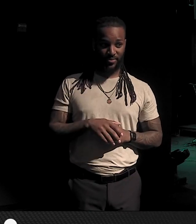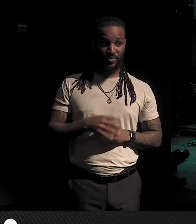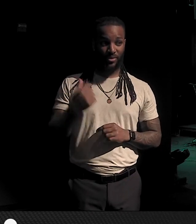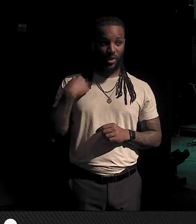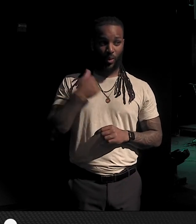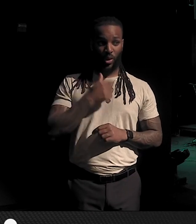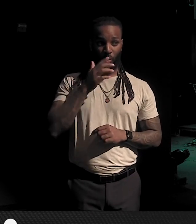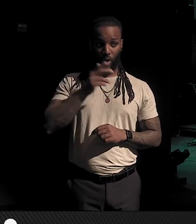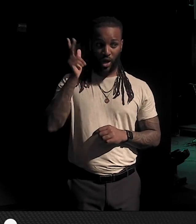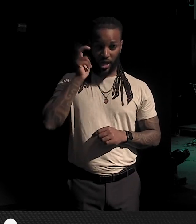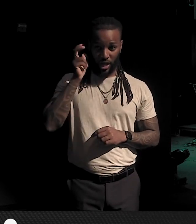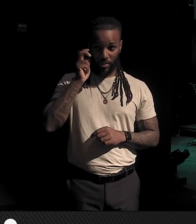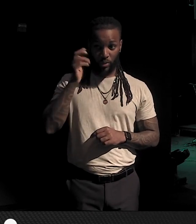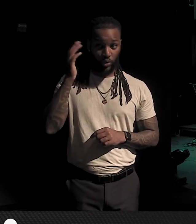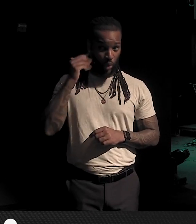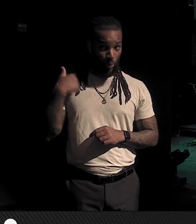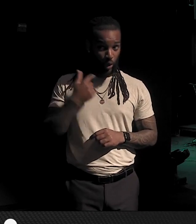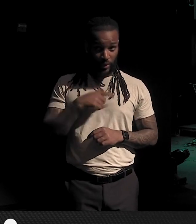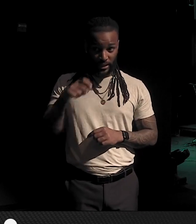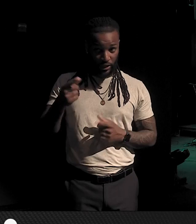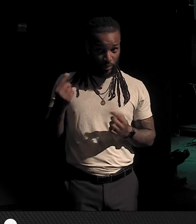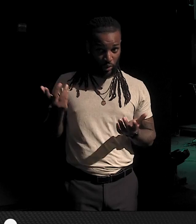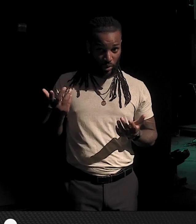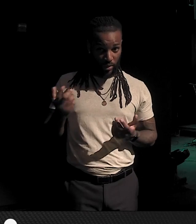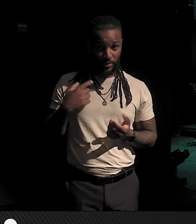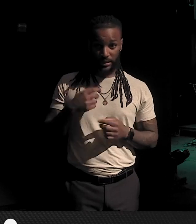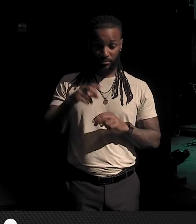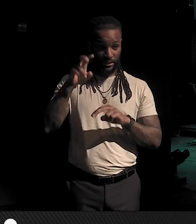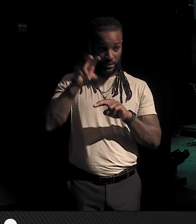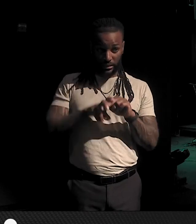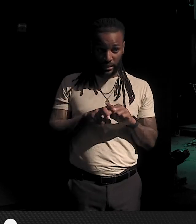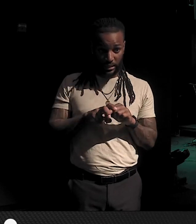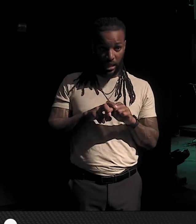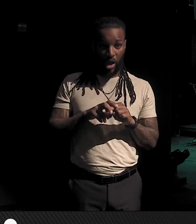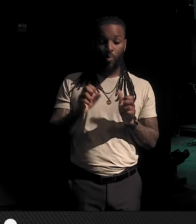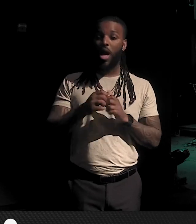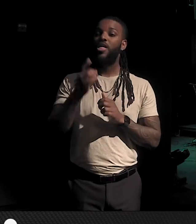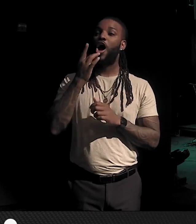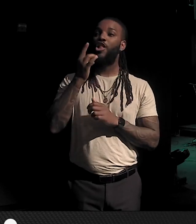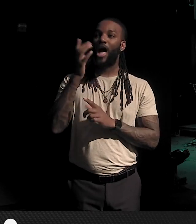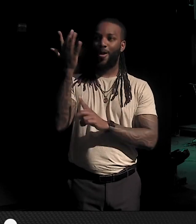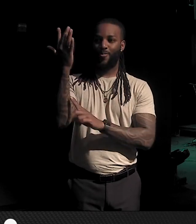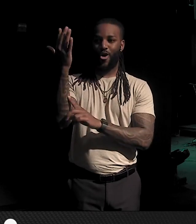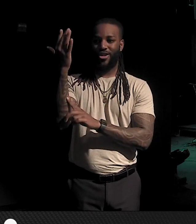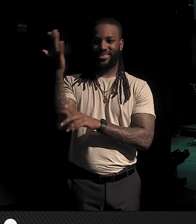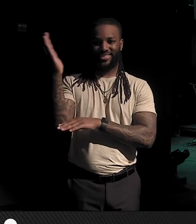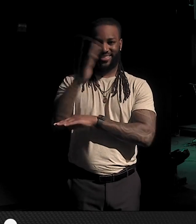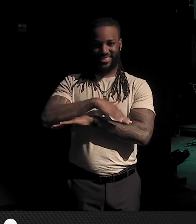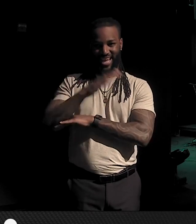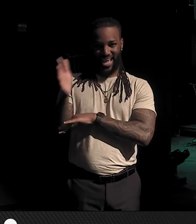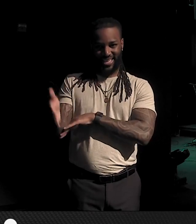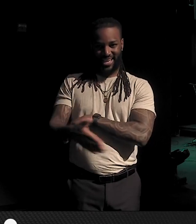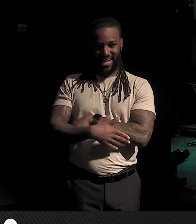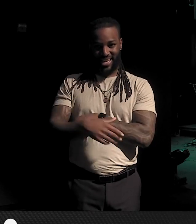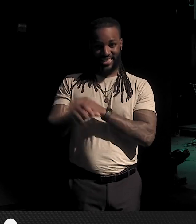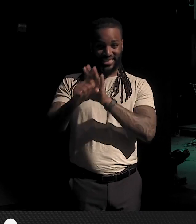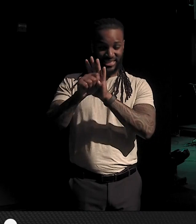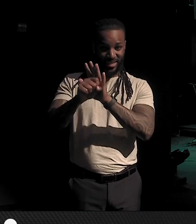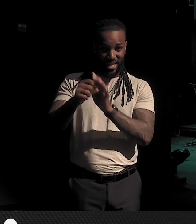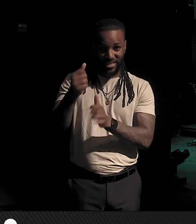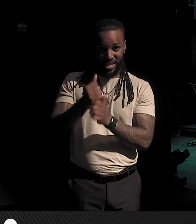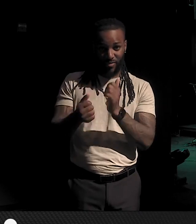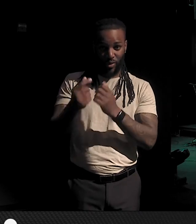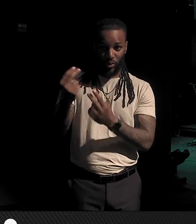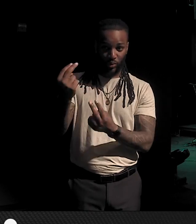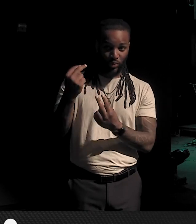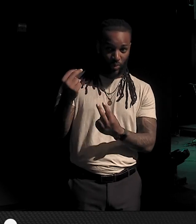going to hear him. And you know what we need to be doing? We need to be sitting wherever we are with our light burning day and night, symbolizing to everyone who's watching, I'm